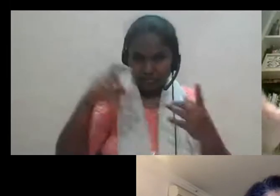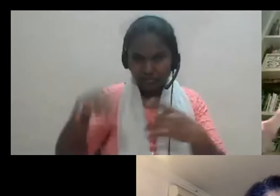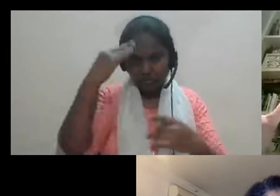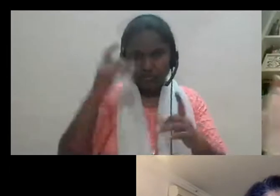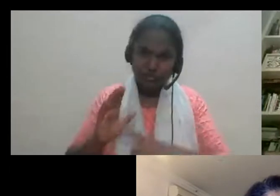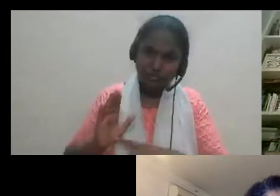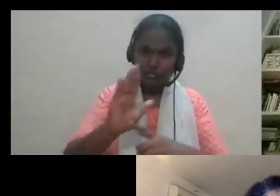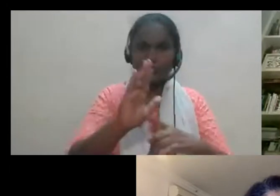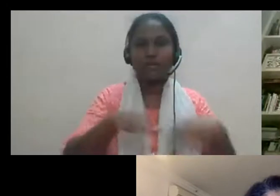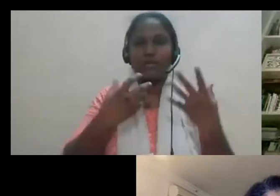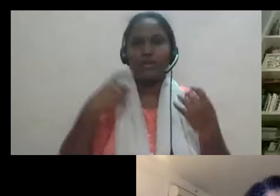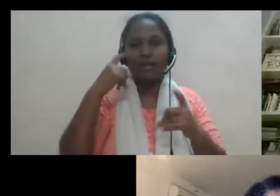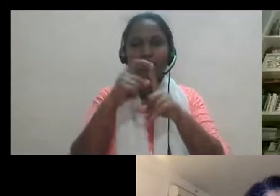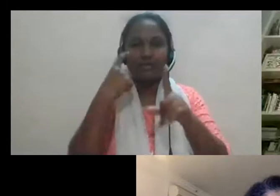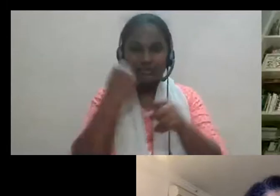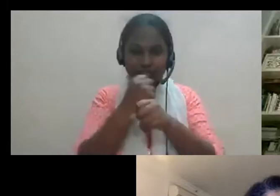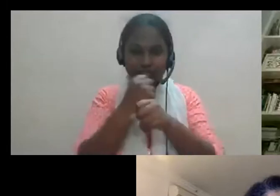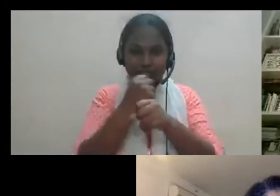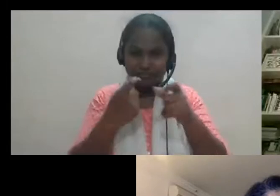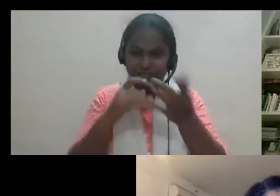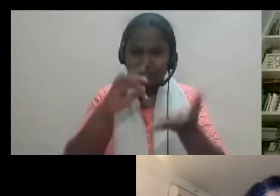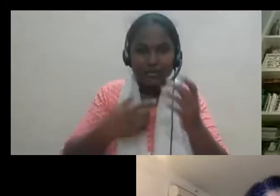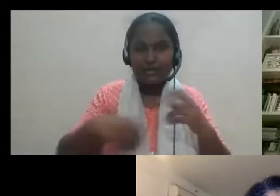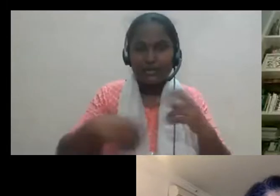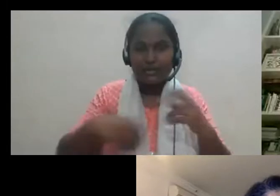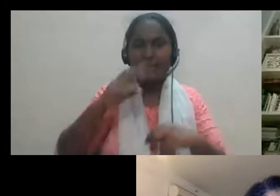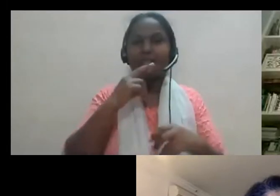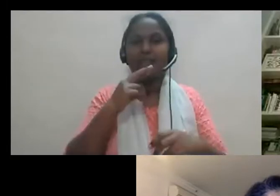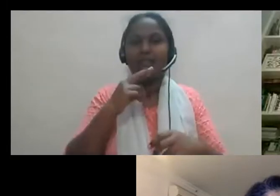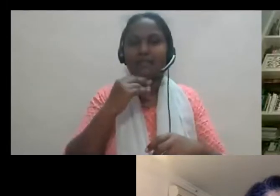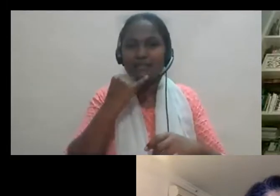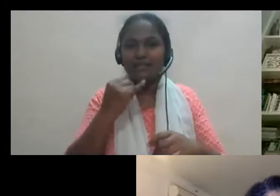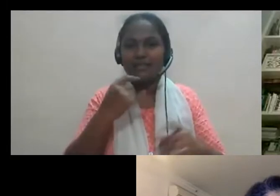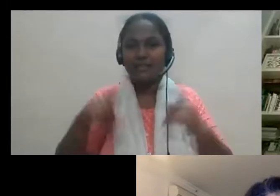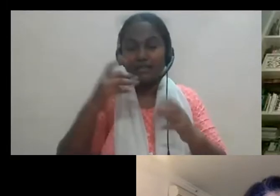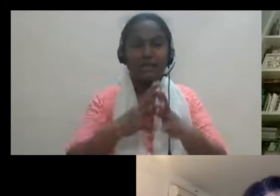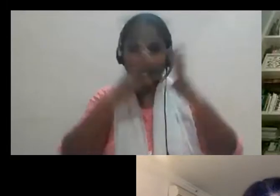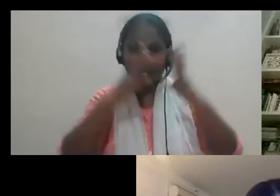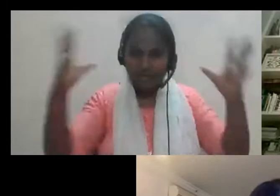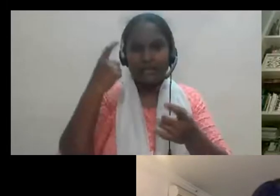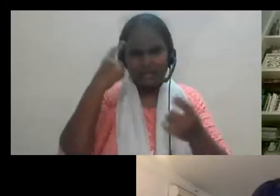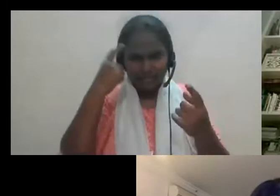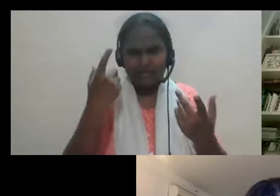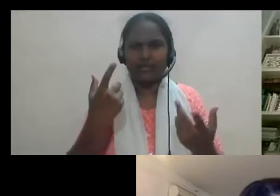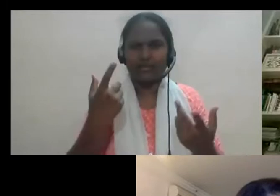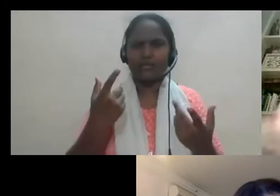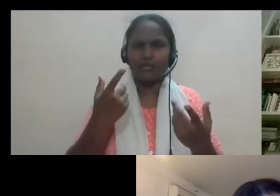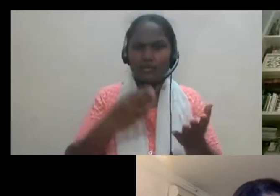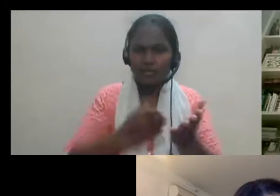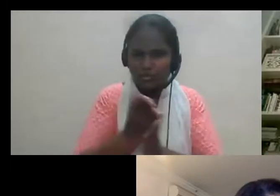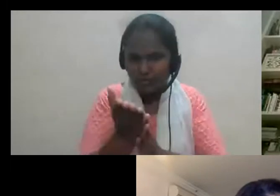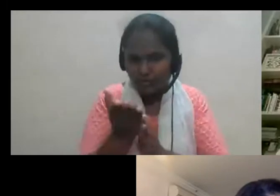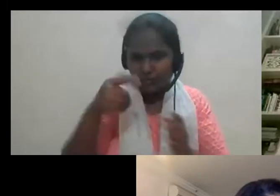our digital platforms what is it that the artists, you know, great artists are thinking through at this